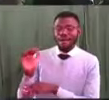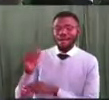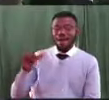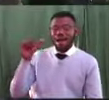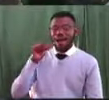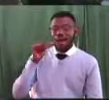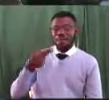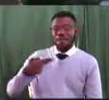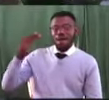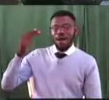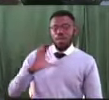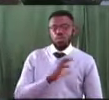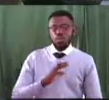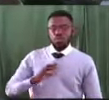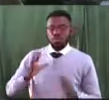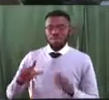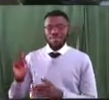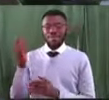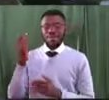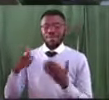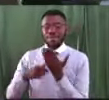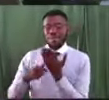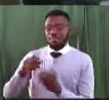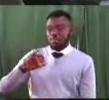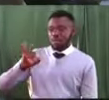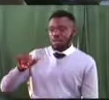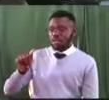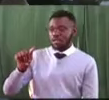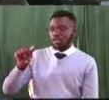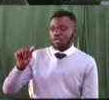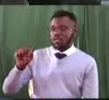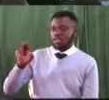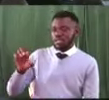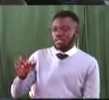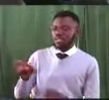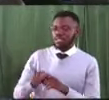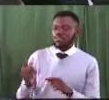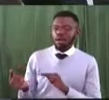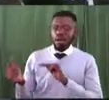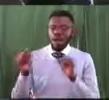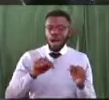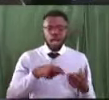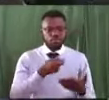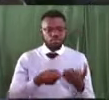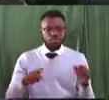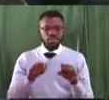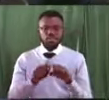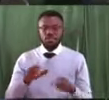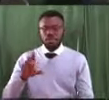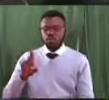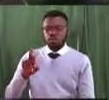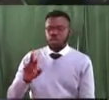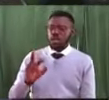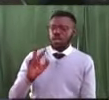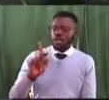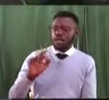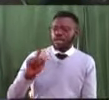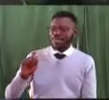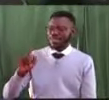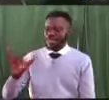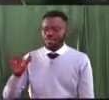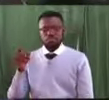to Kenya, Madam Jane Marriott, also append her signature there. And also Dr. Kitty, who is a Roland Core